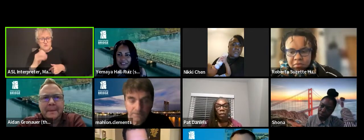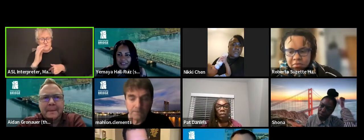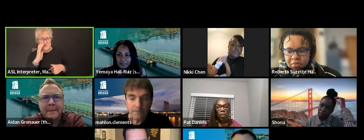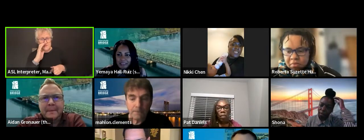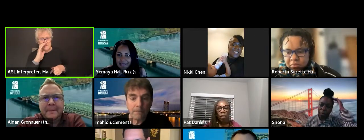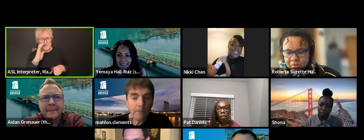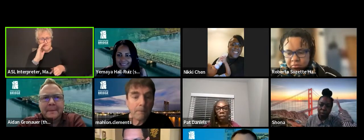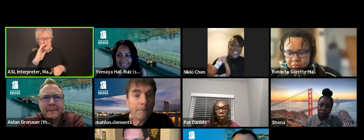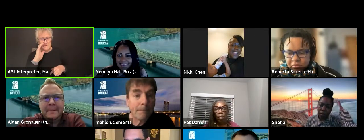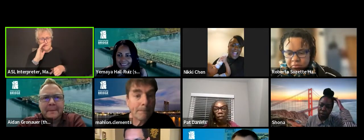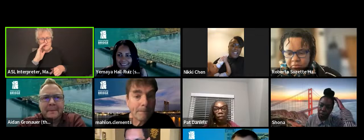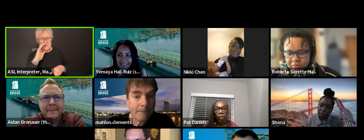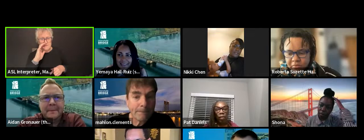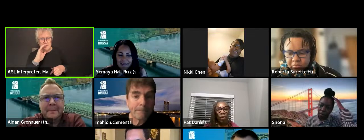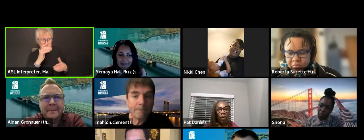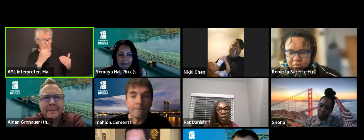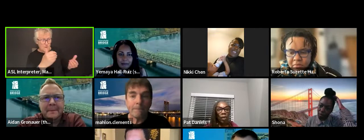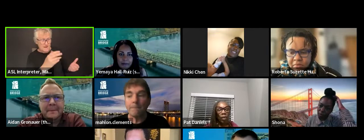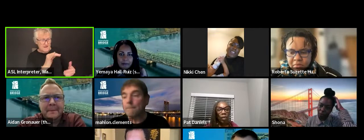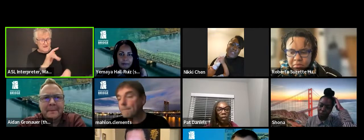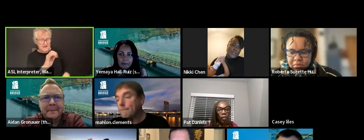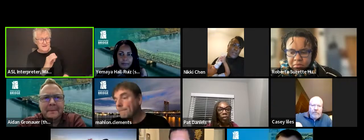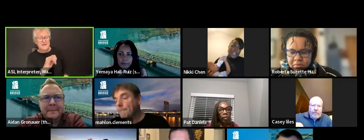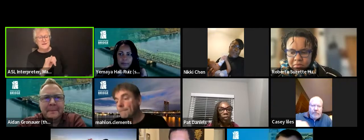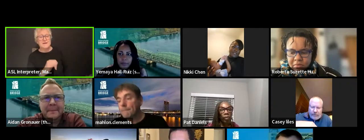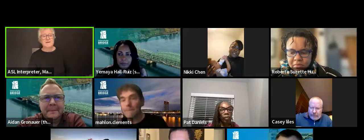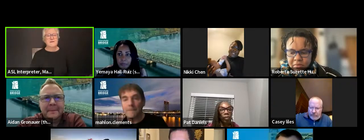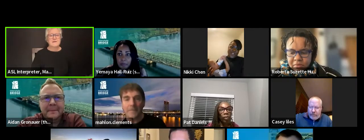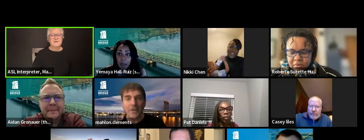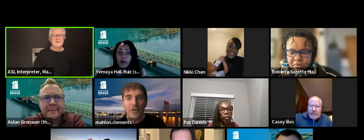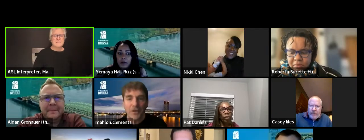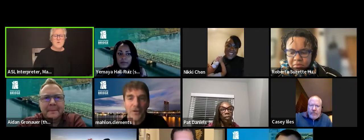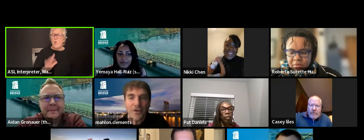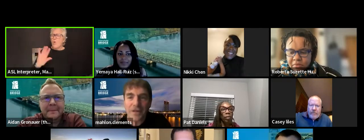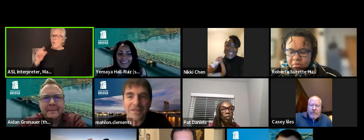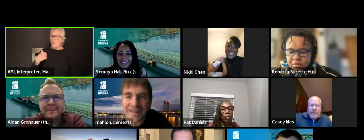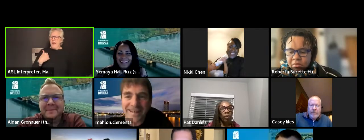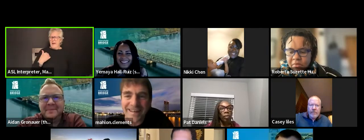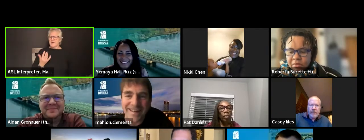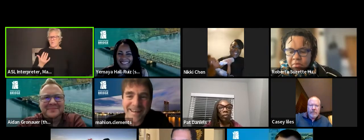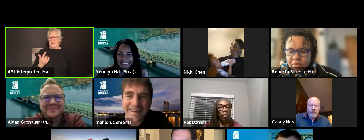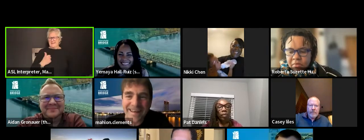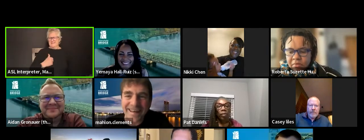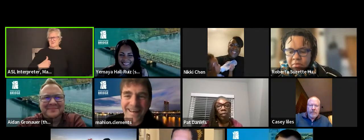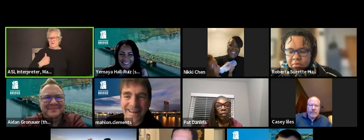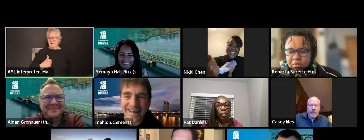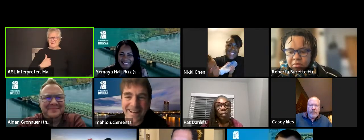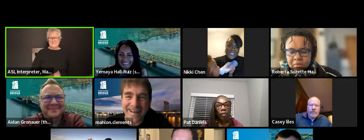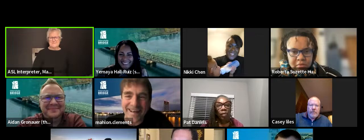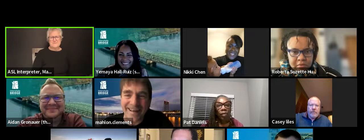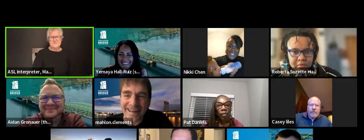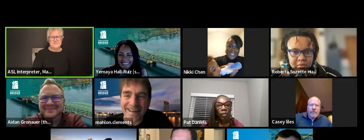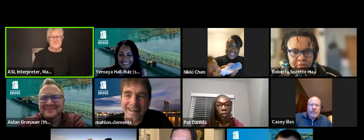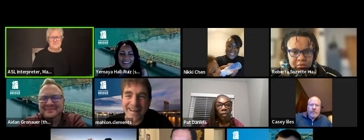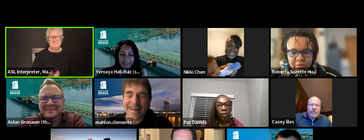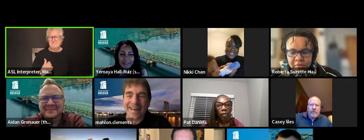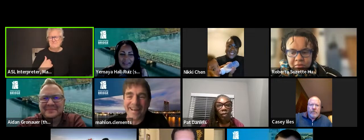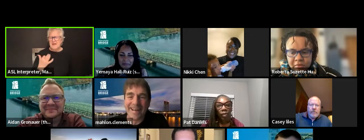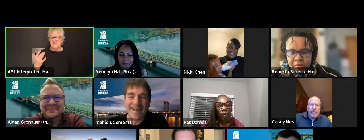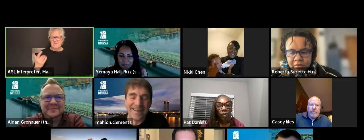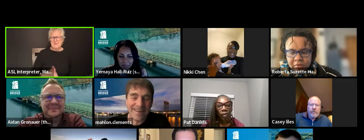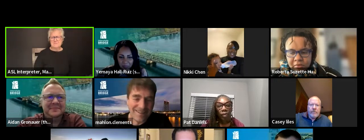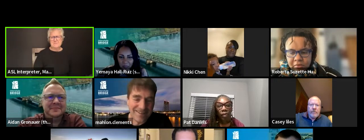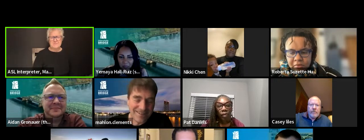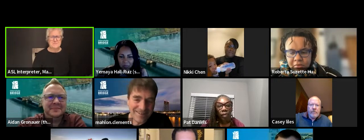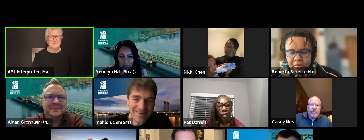that question. Go ahead, Nikki. I could wait. I was sorry. Okay. I